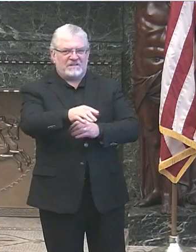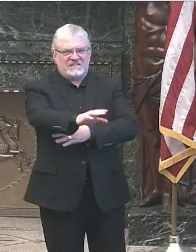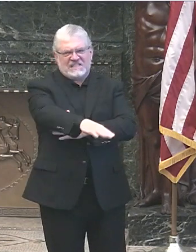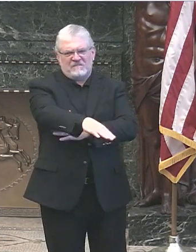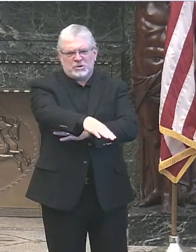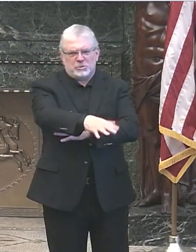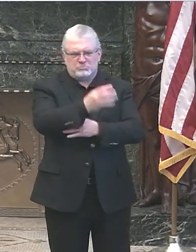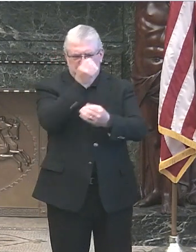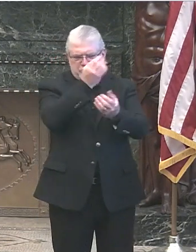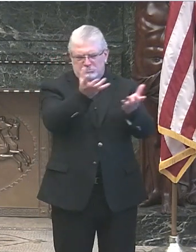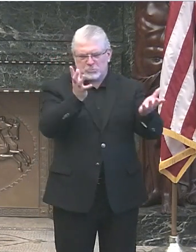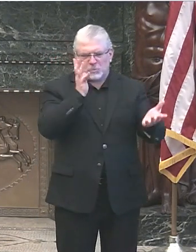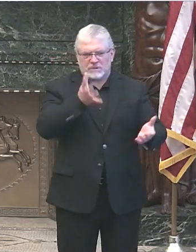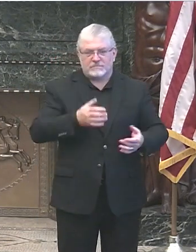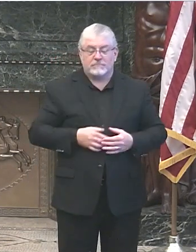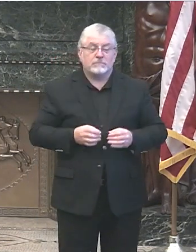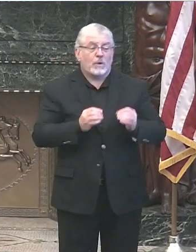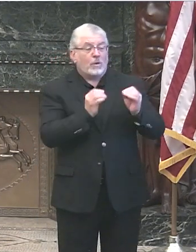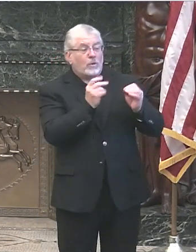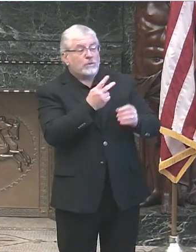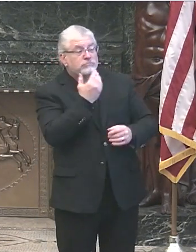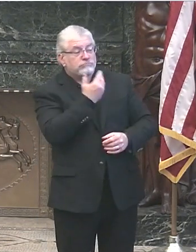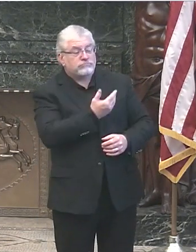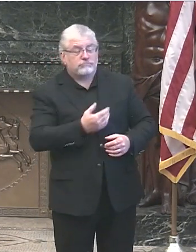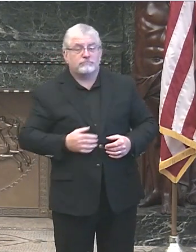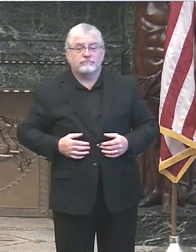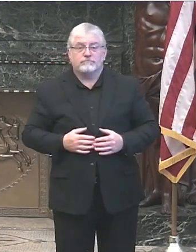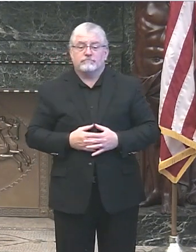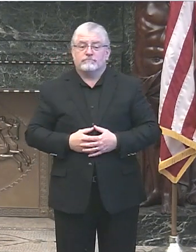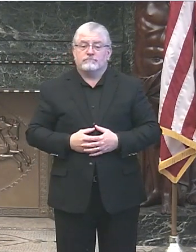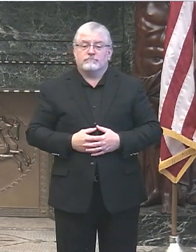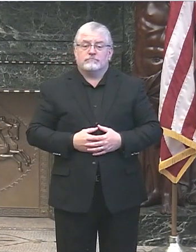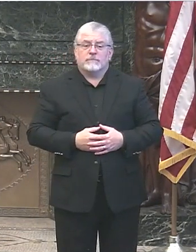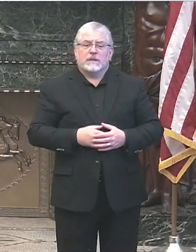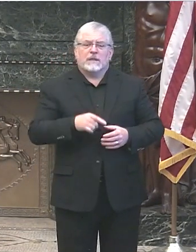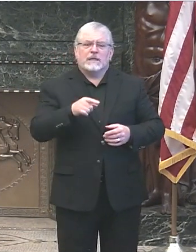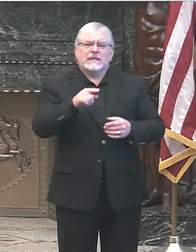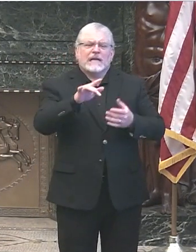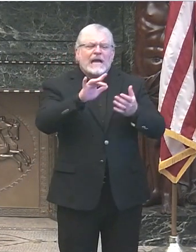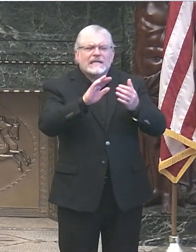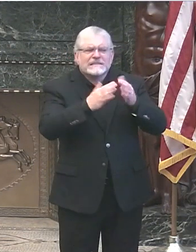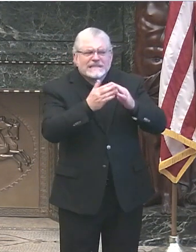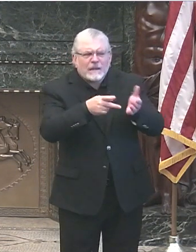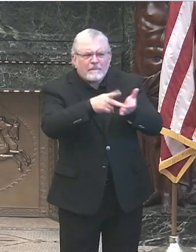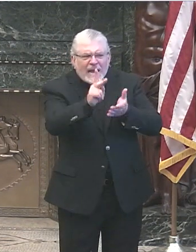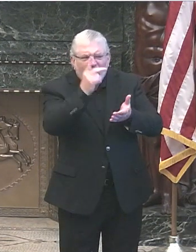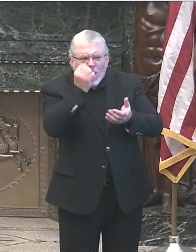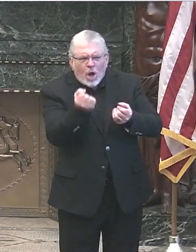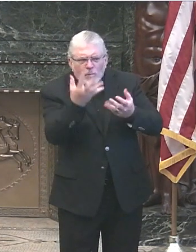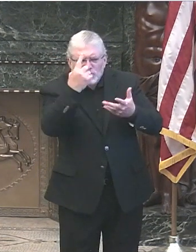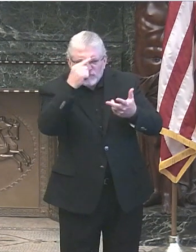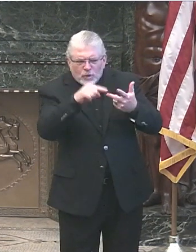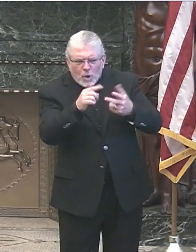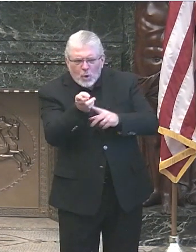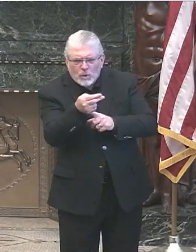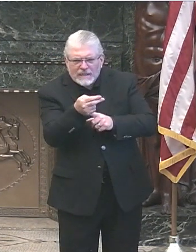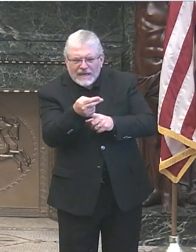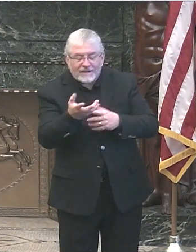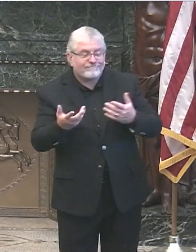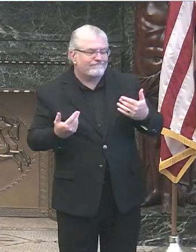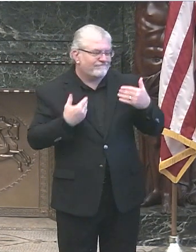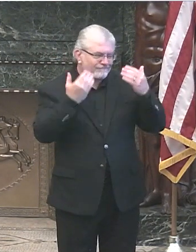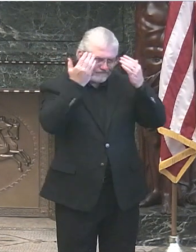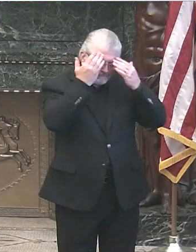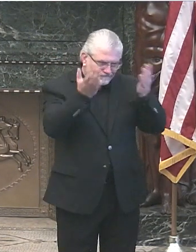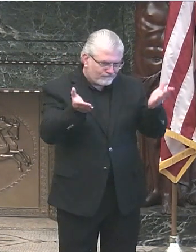Okay. And how much is the city paying the Holiday Inn for that? So at this point, we're not going to release the information on